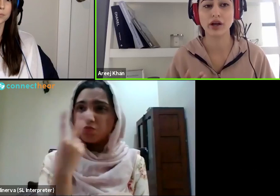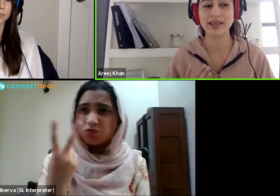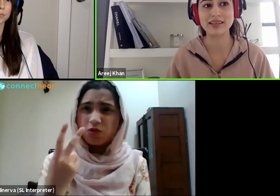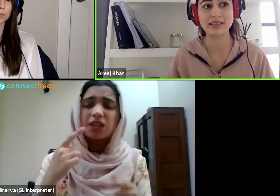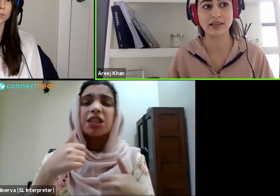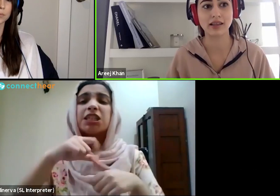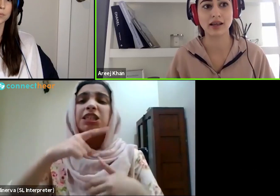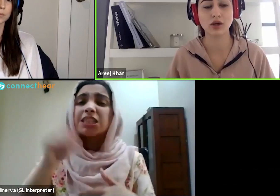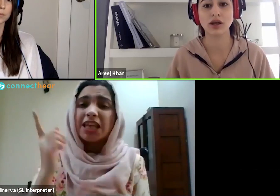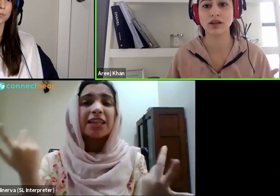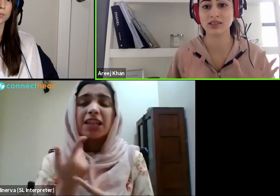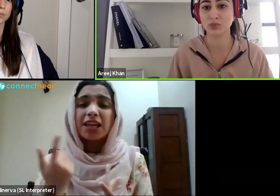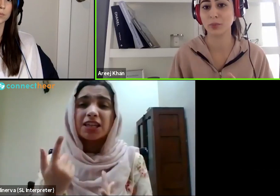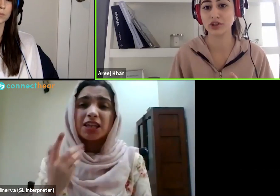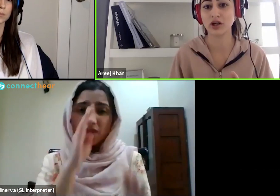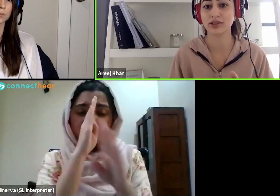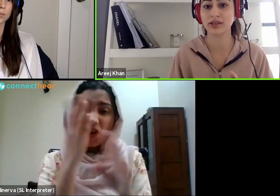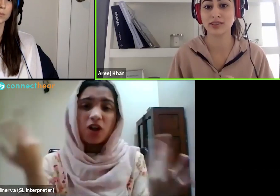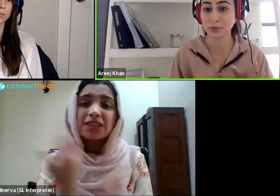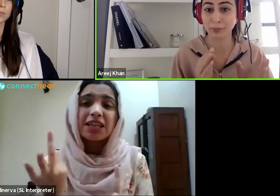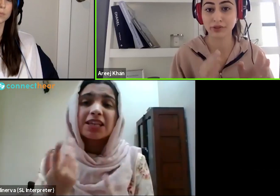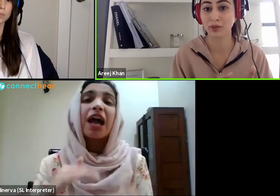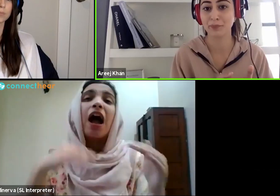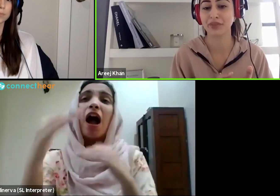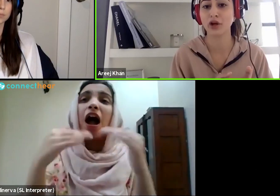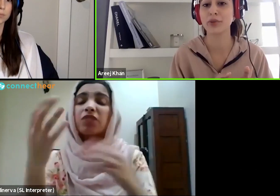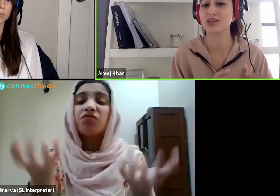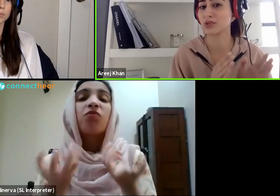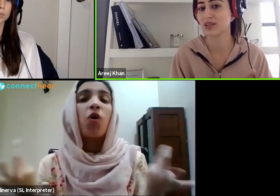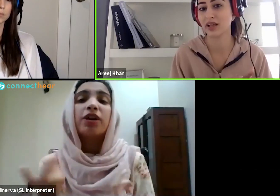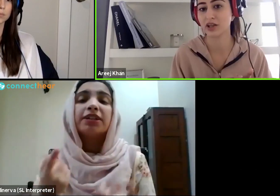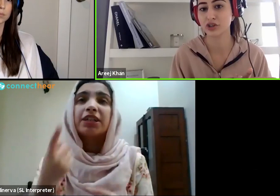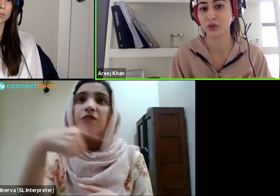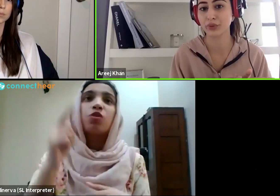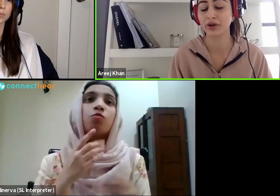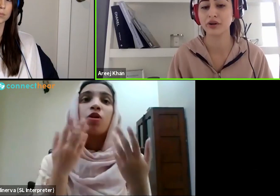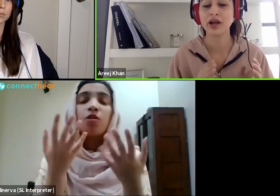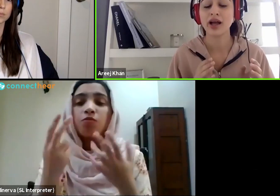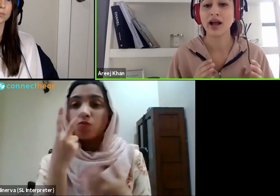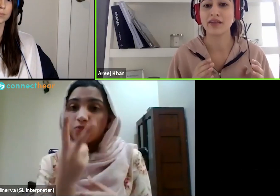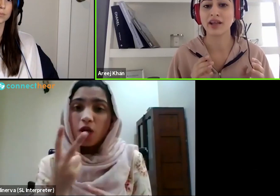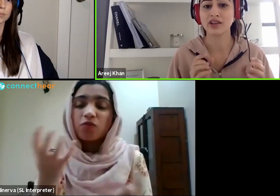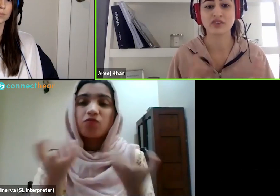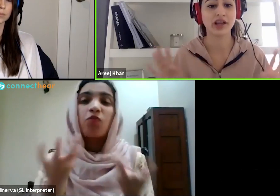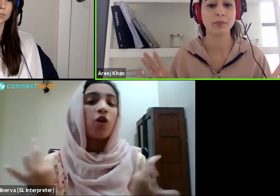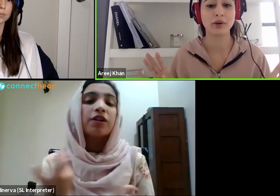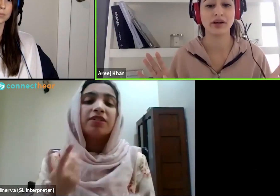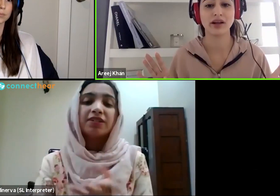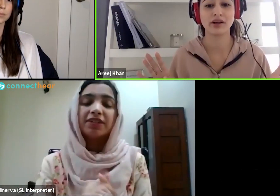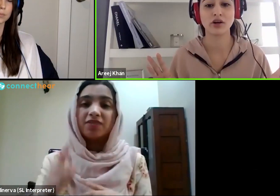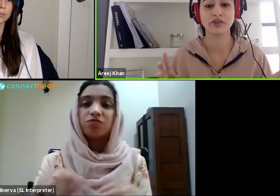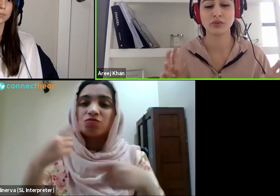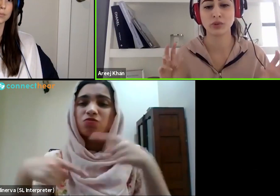quite easy that, okay, this is what my child is, and I'm going to put them there because someone's saying they should go there, and then just forget about